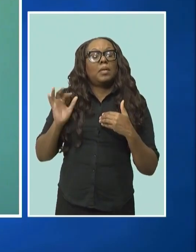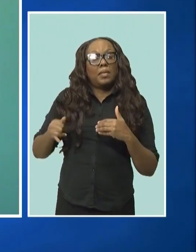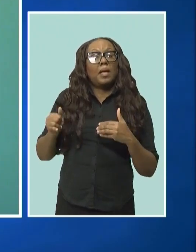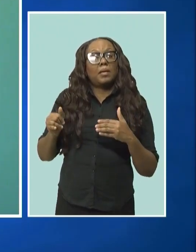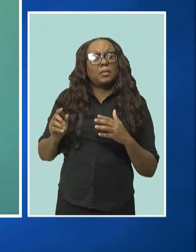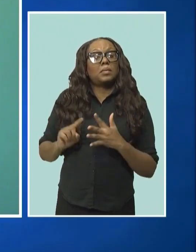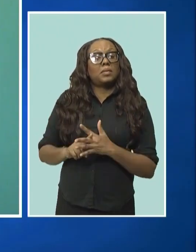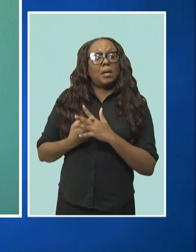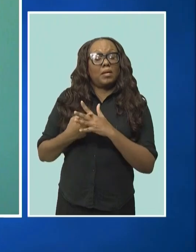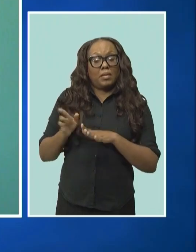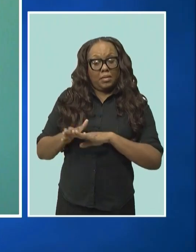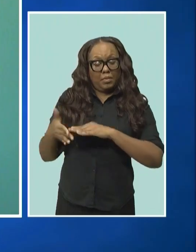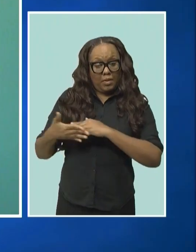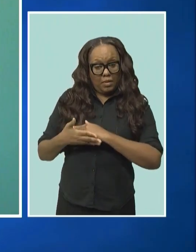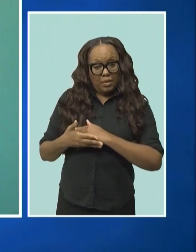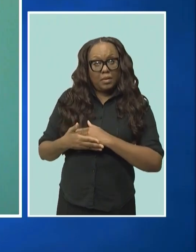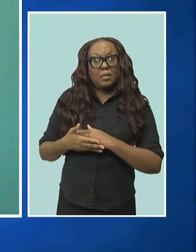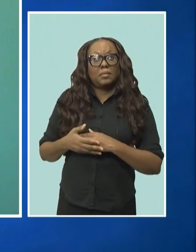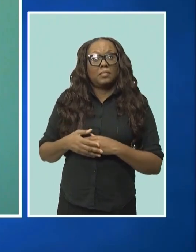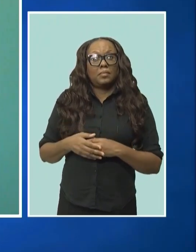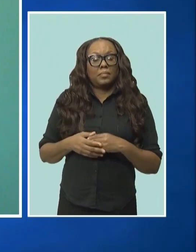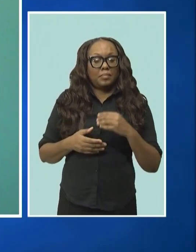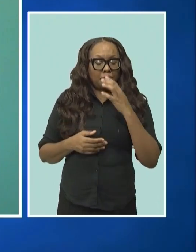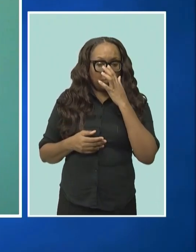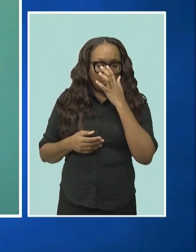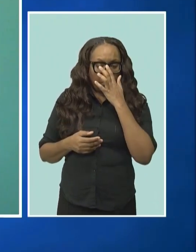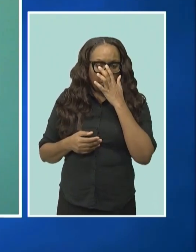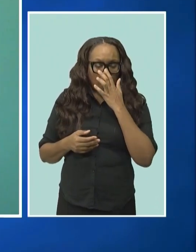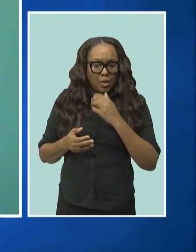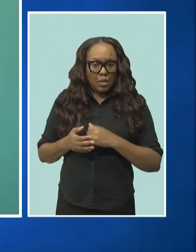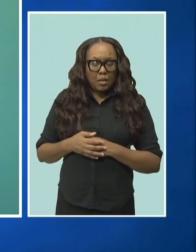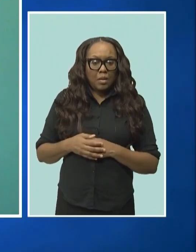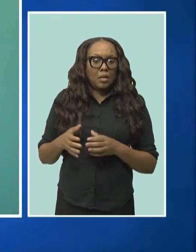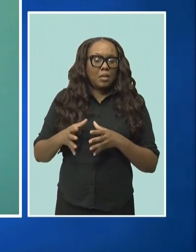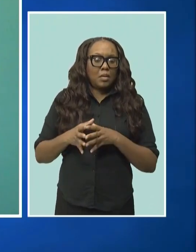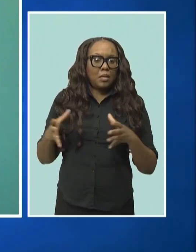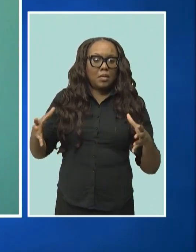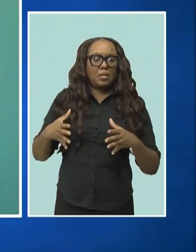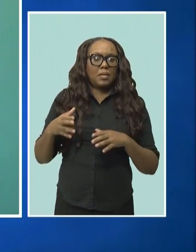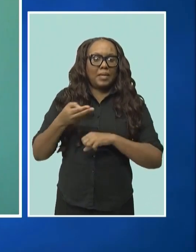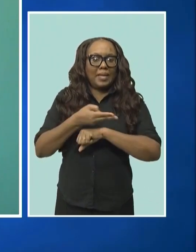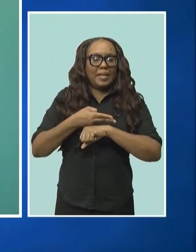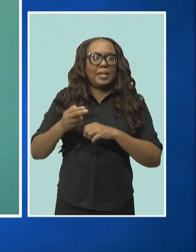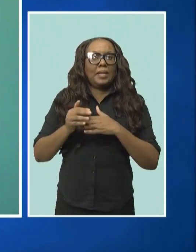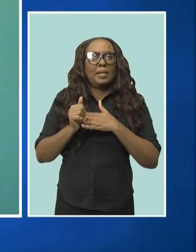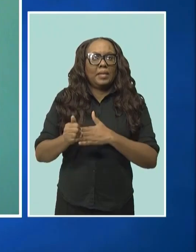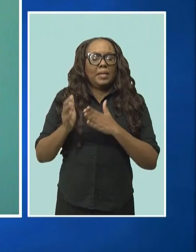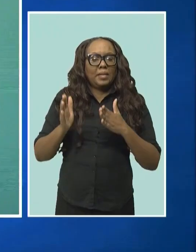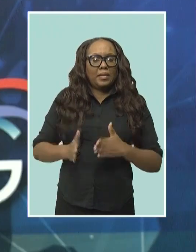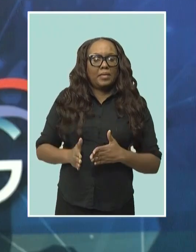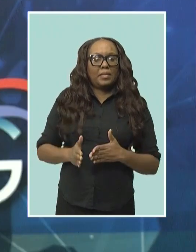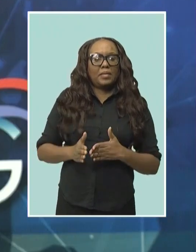have brought dozens of Haitian civil society leaders to